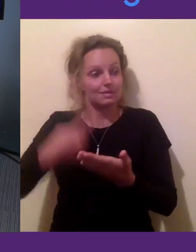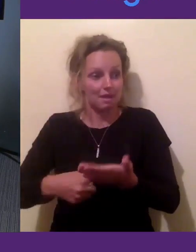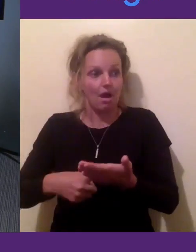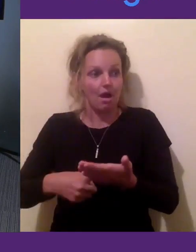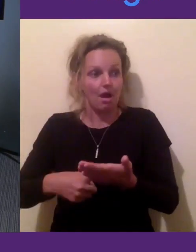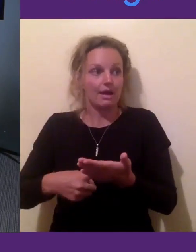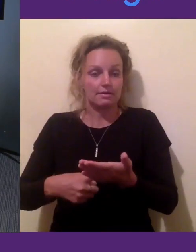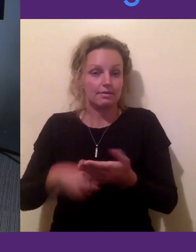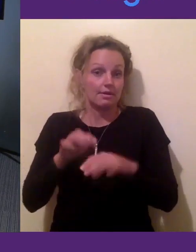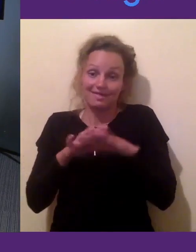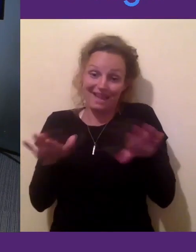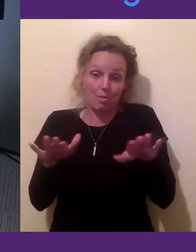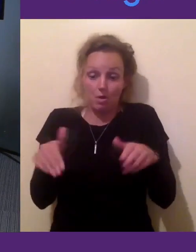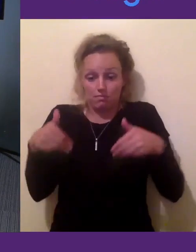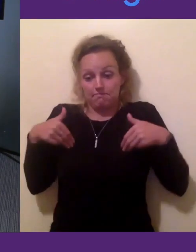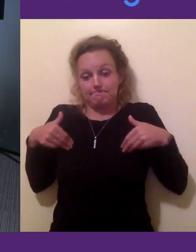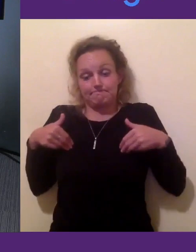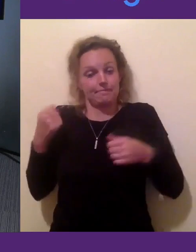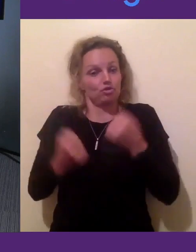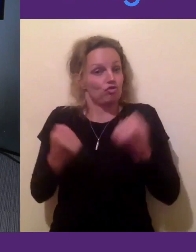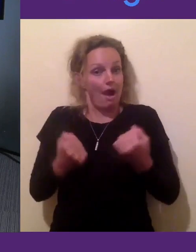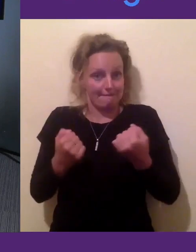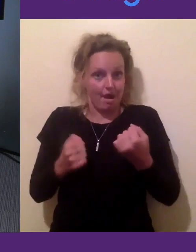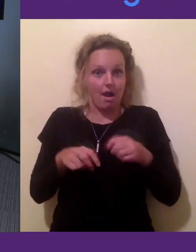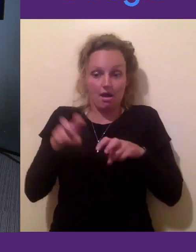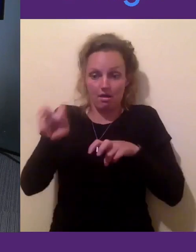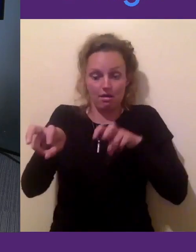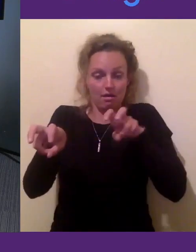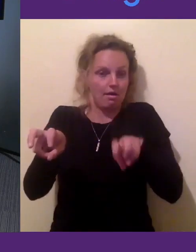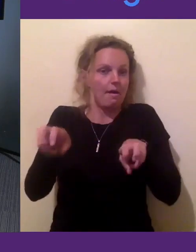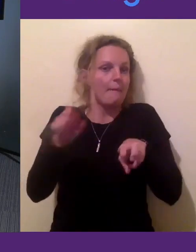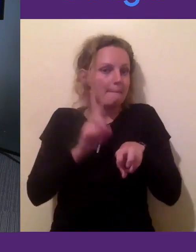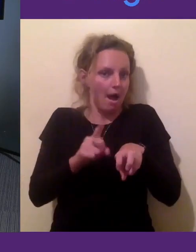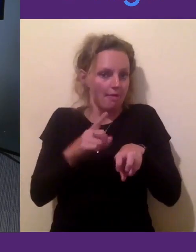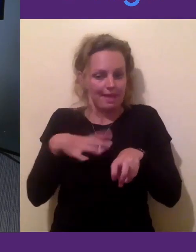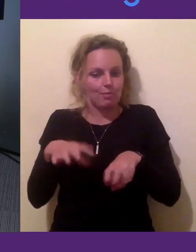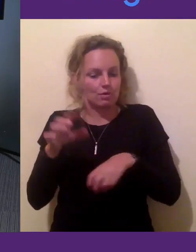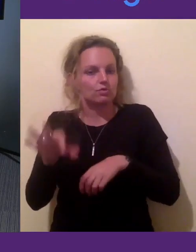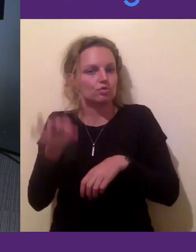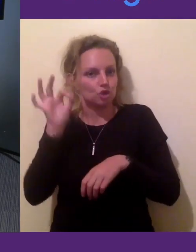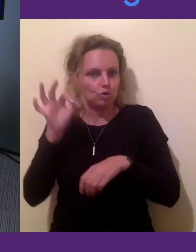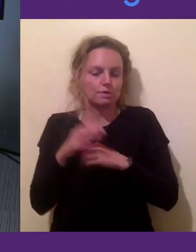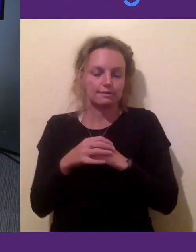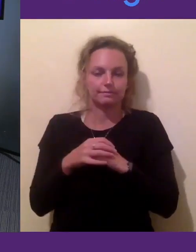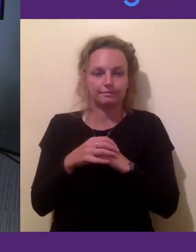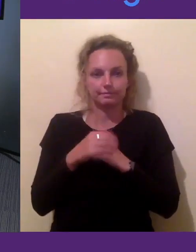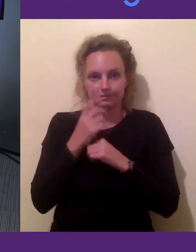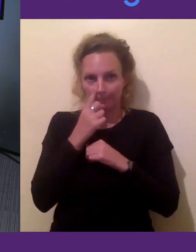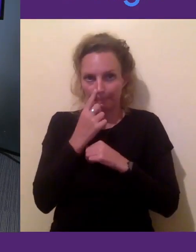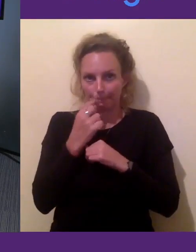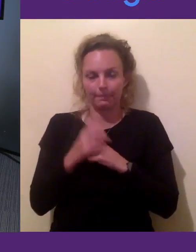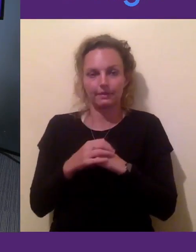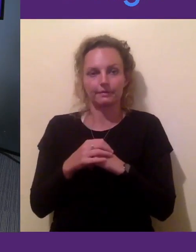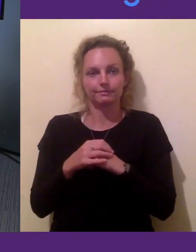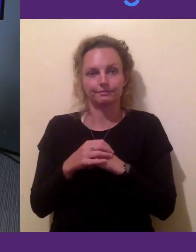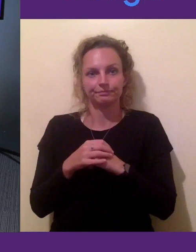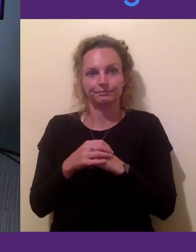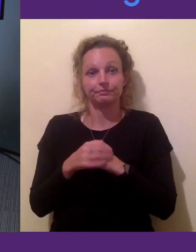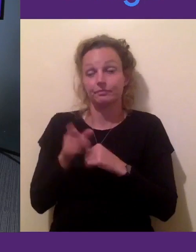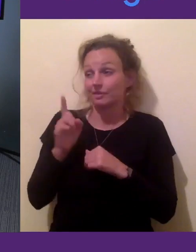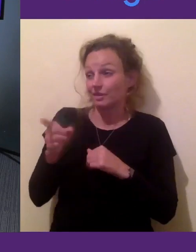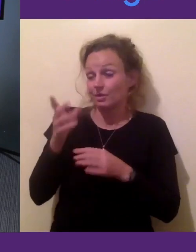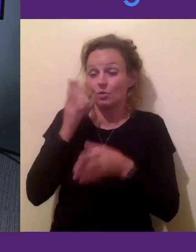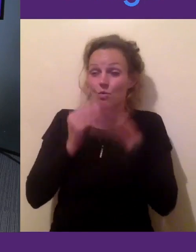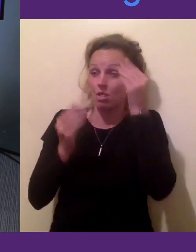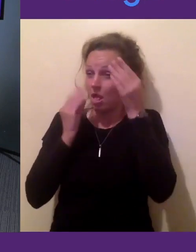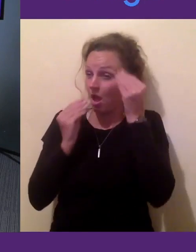it. So that is a to do with the autonomous vehicles. Yes. Thank you. And actually, you learn so much in this world of accessibility. I